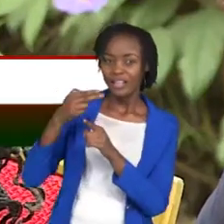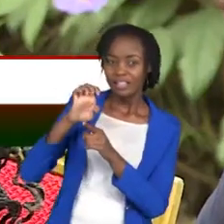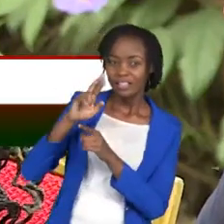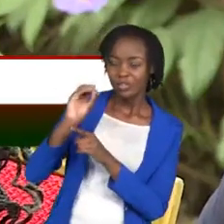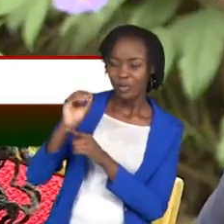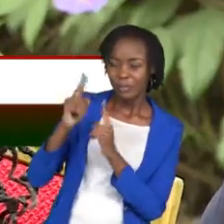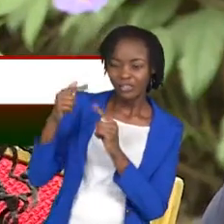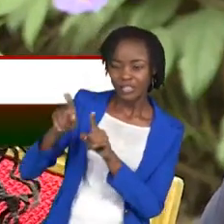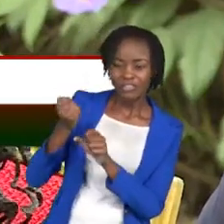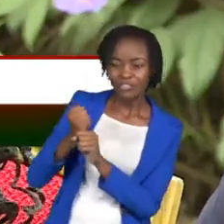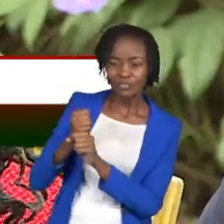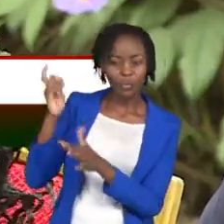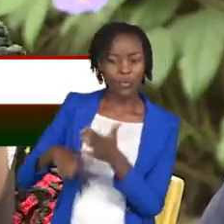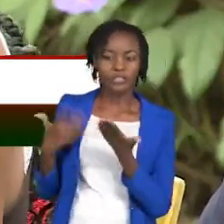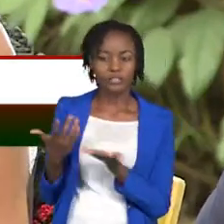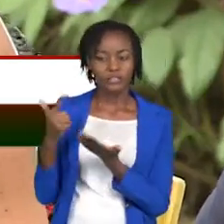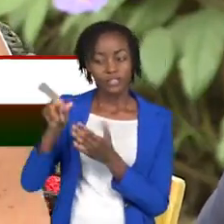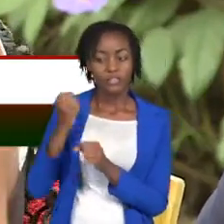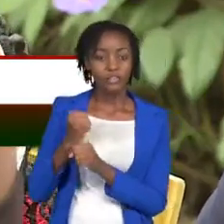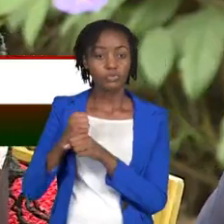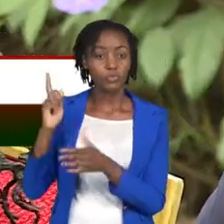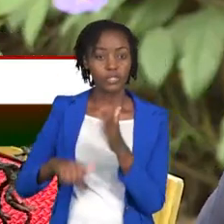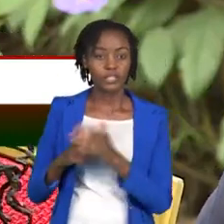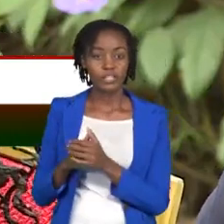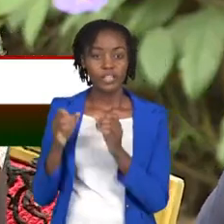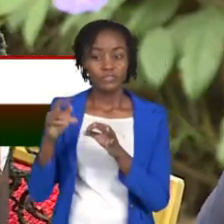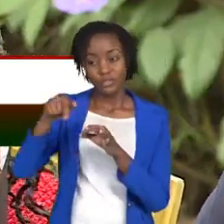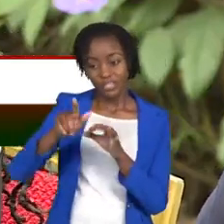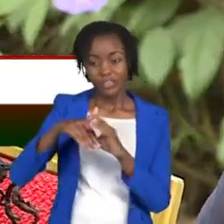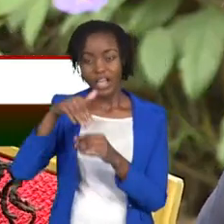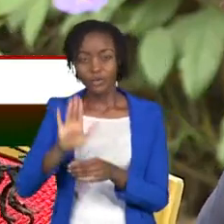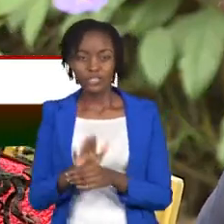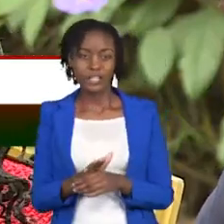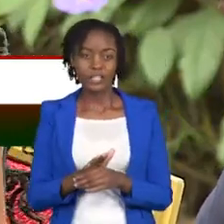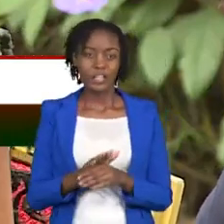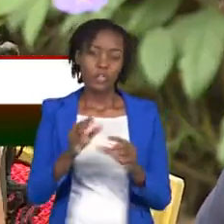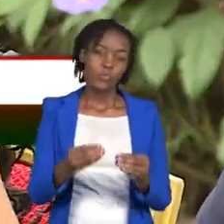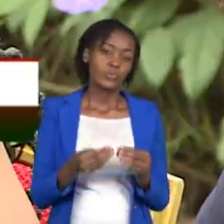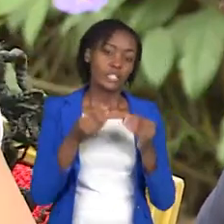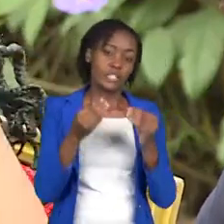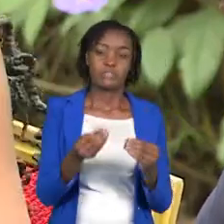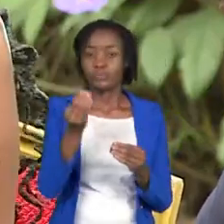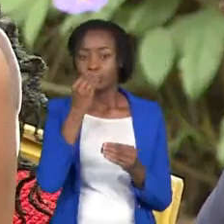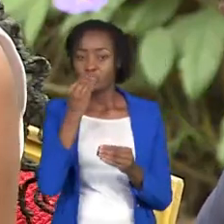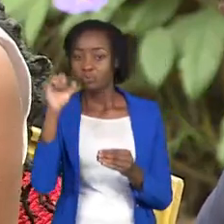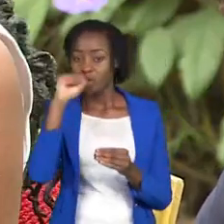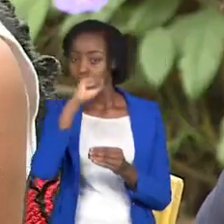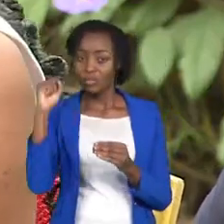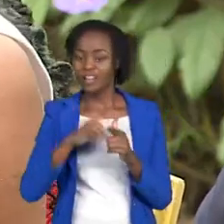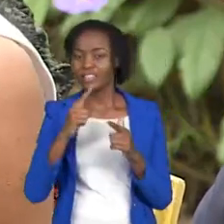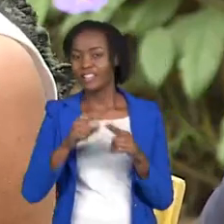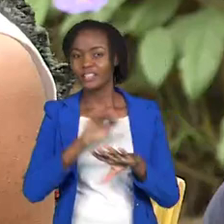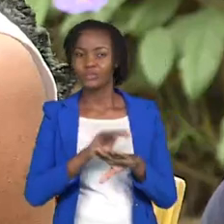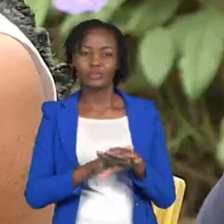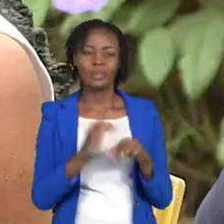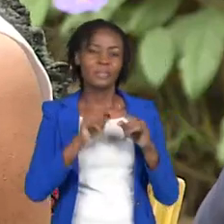done? You understand? What have you really done? If you've gone out there and fed the street children, that is something that we need to embrace. It doesn't